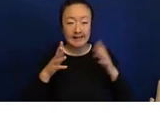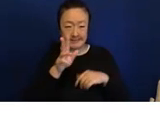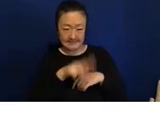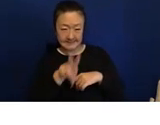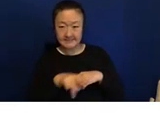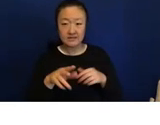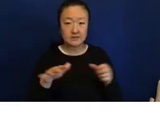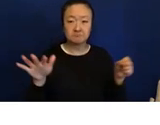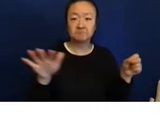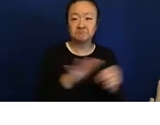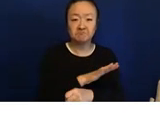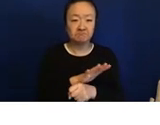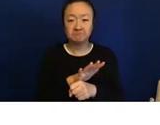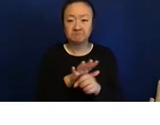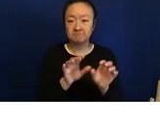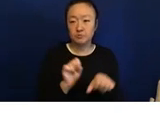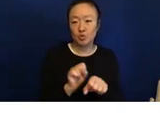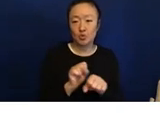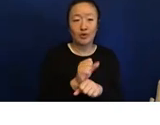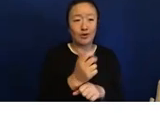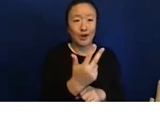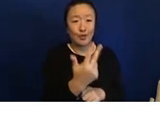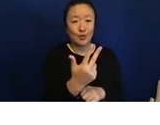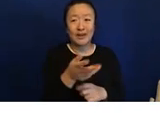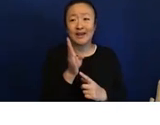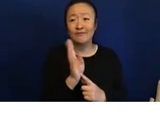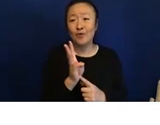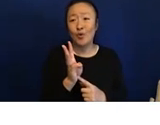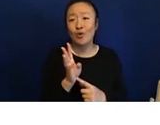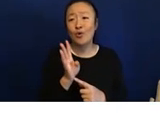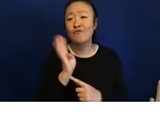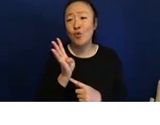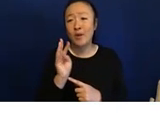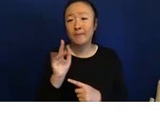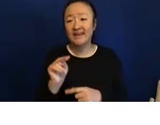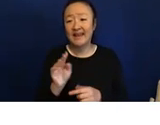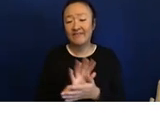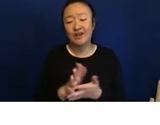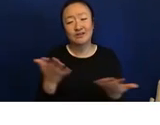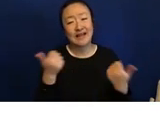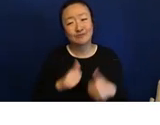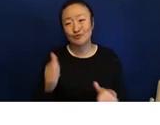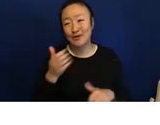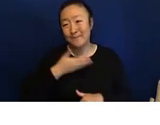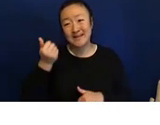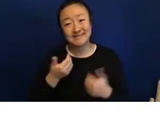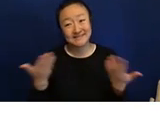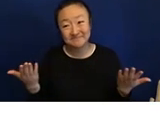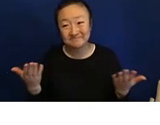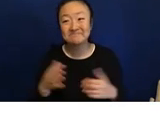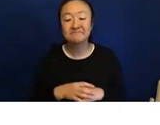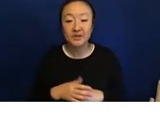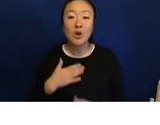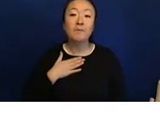output in 3-4 minute videos, but you'll have to do the best that you can here. So